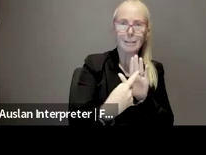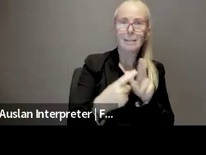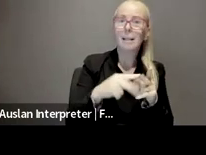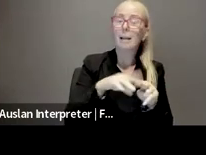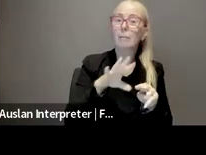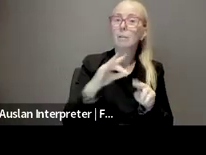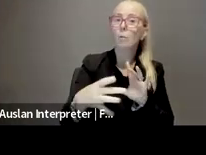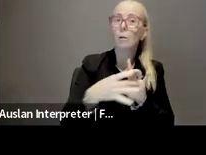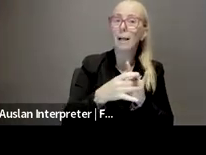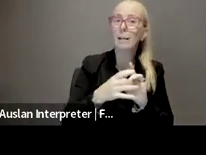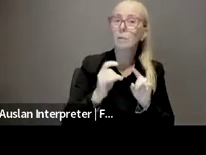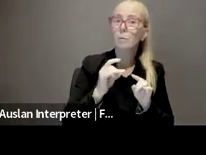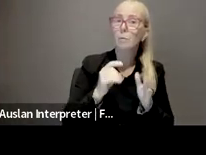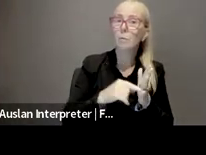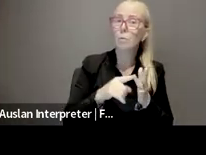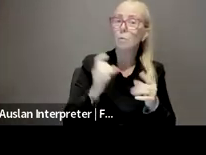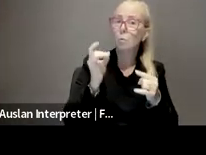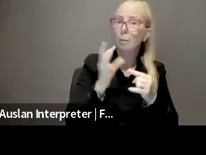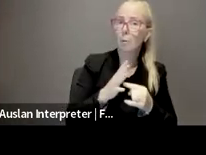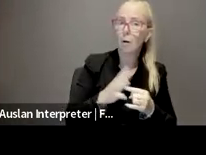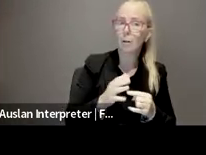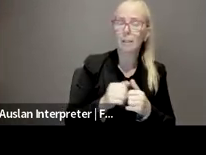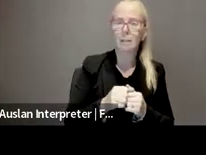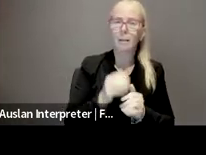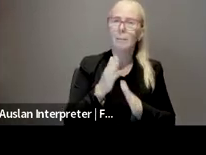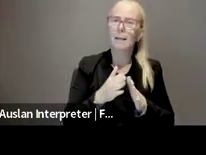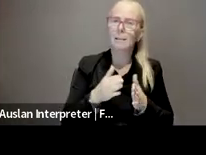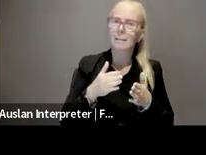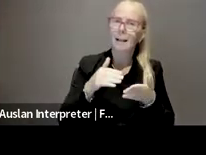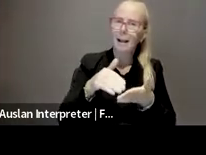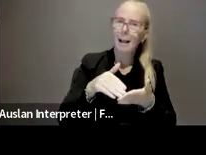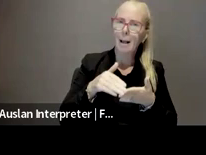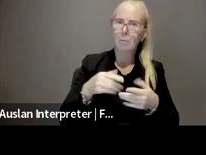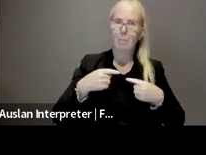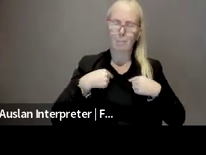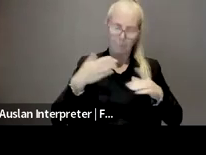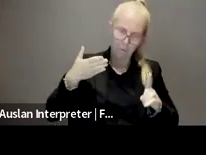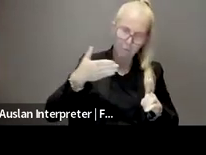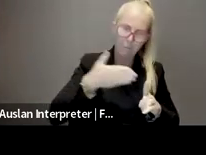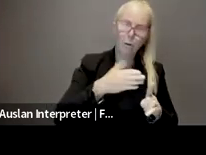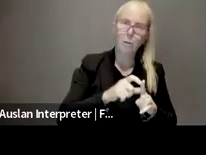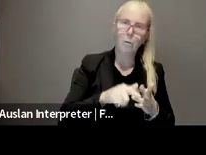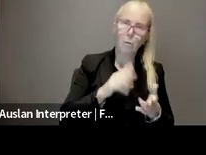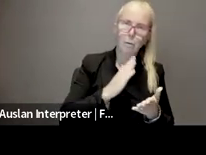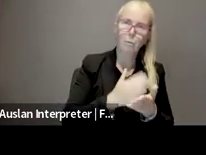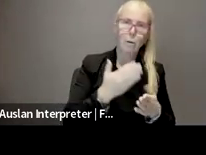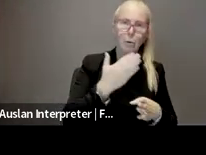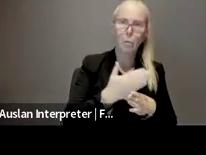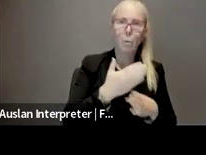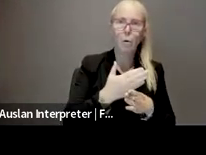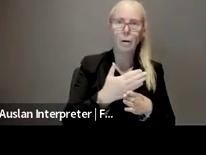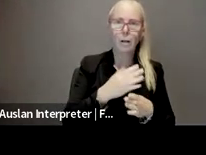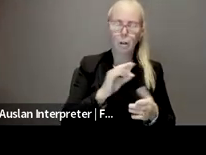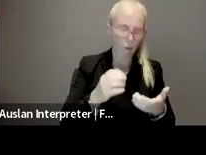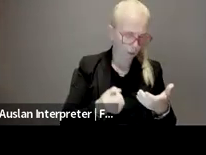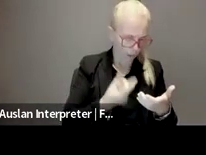it helps the worker focus 100% on doing real work, not mining for information in search of that work. We've already received